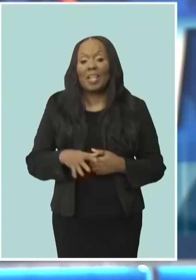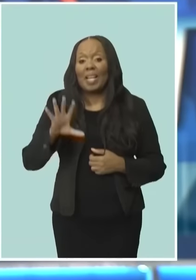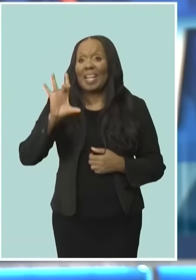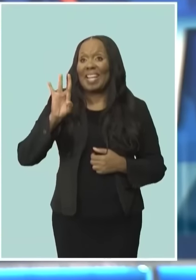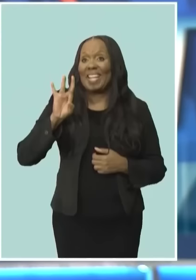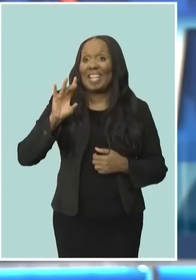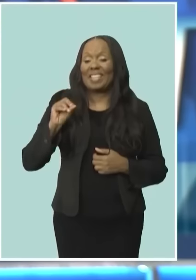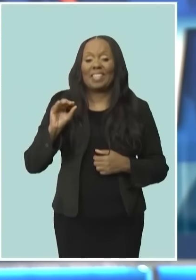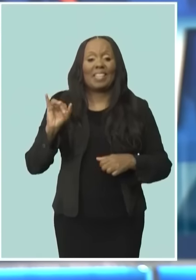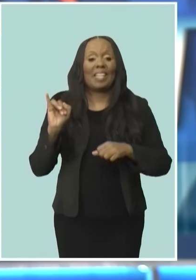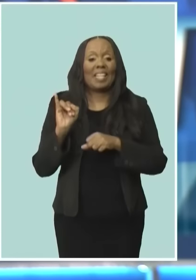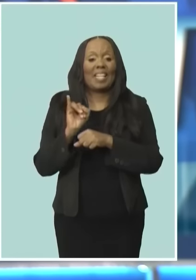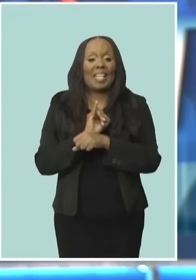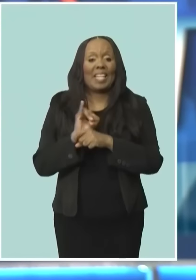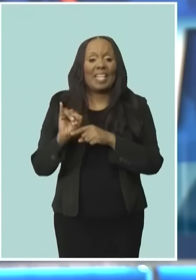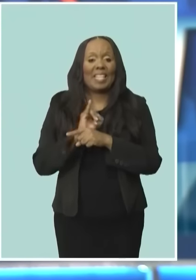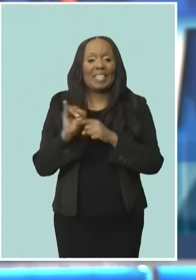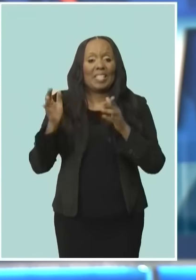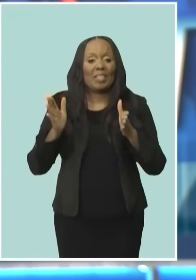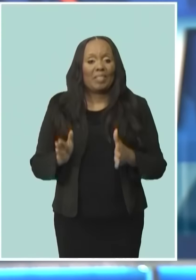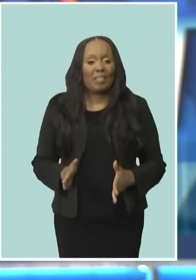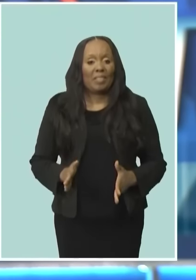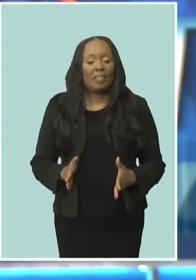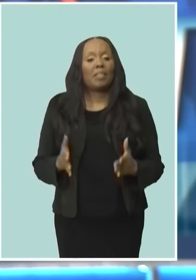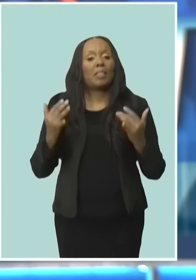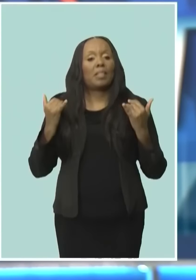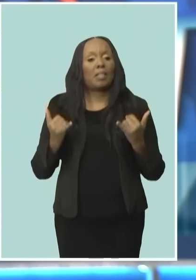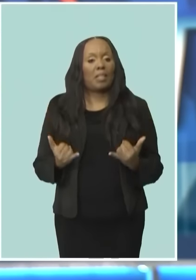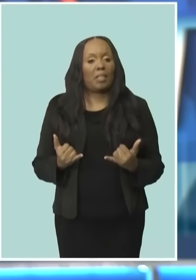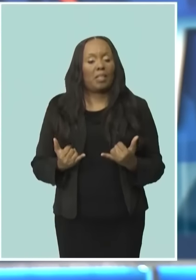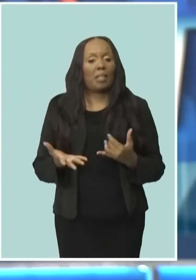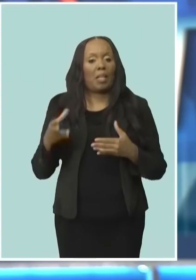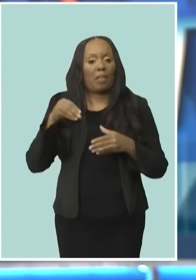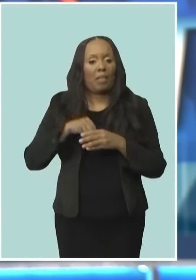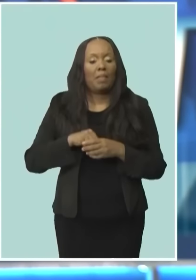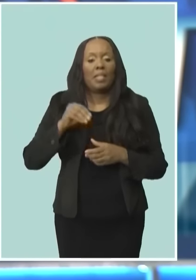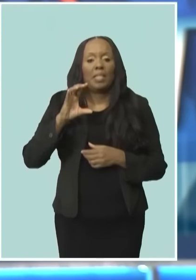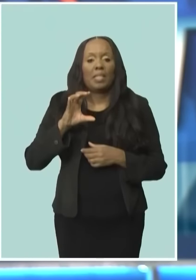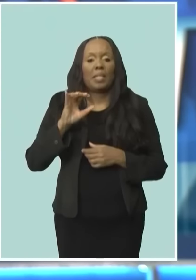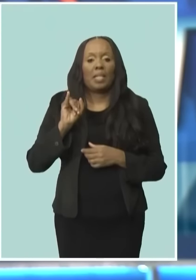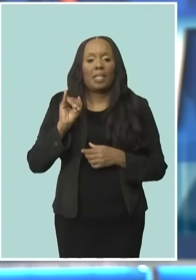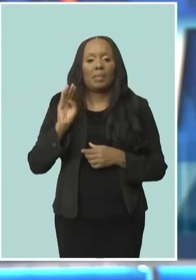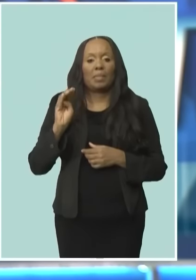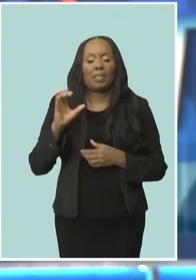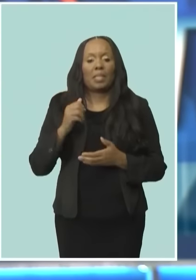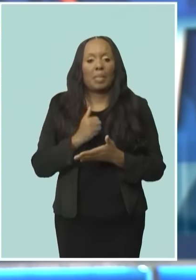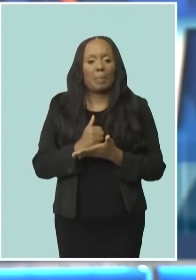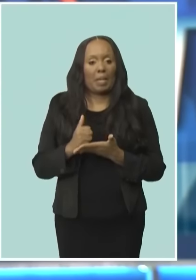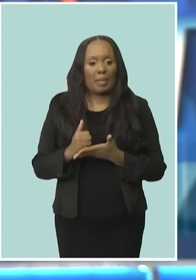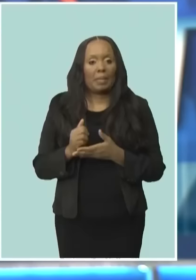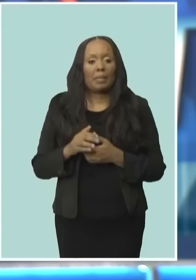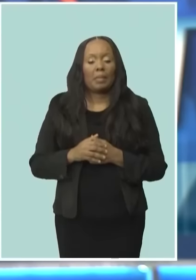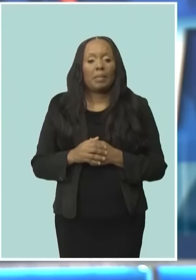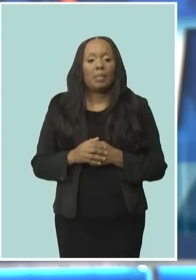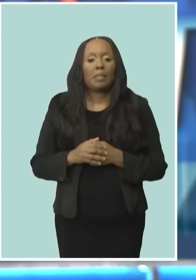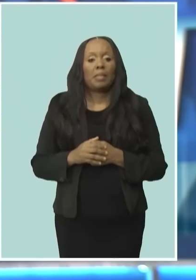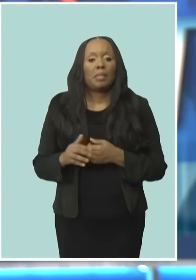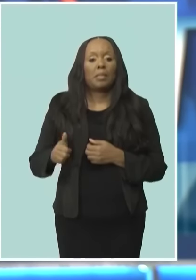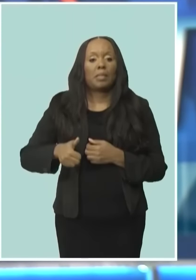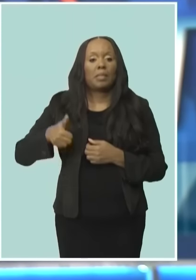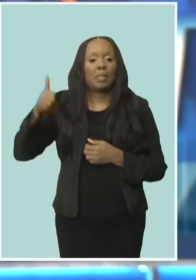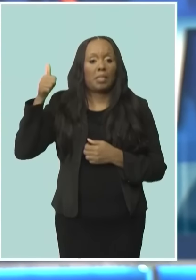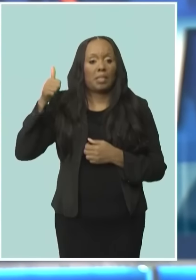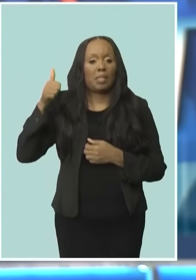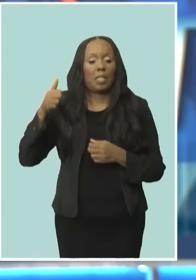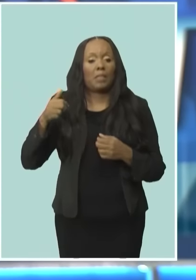80 interns now make up the portfolio of CIBC Caribbean Bank. And in a welcome address, Chief Human Resources